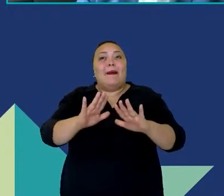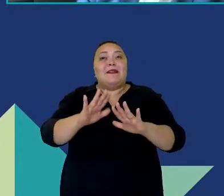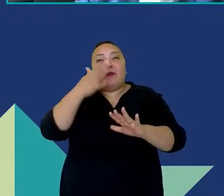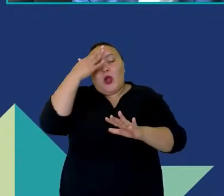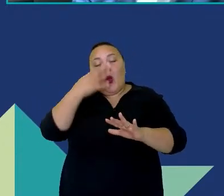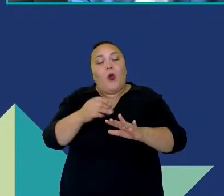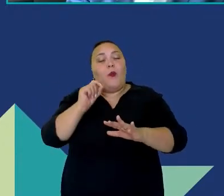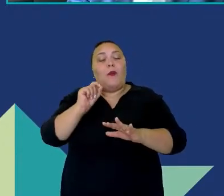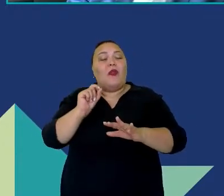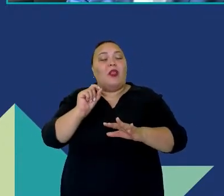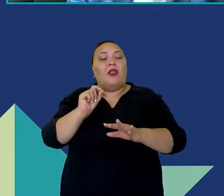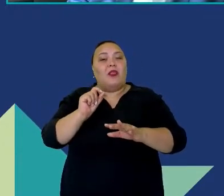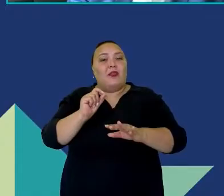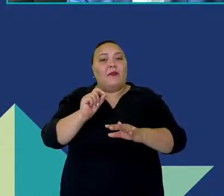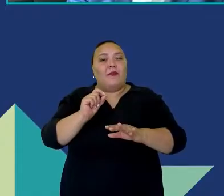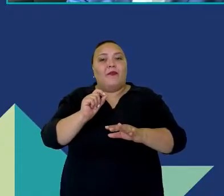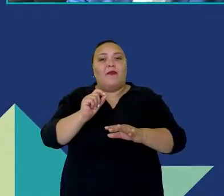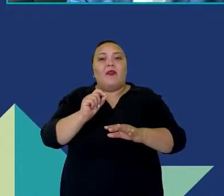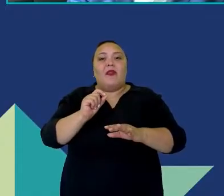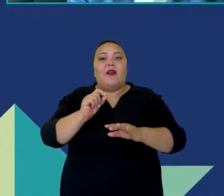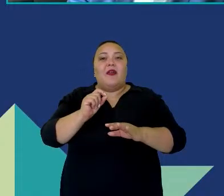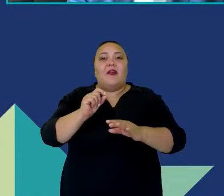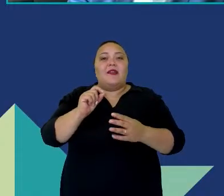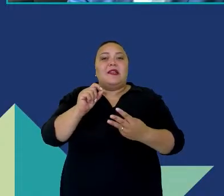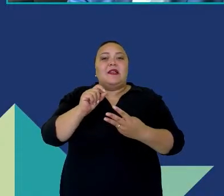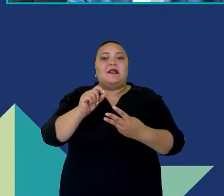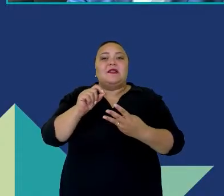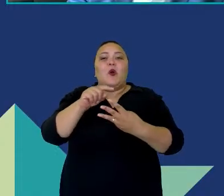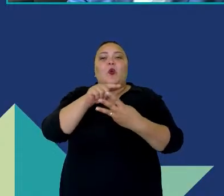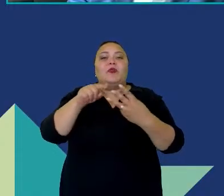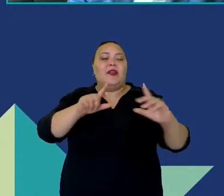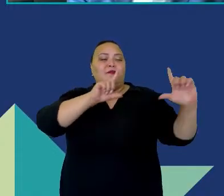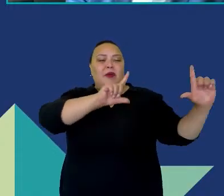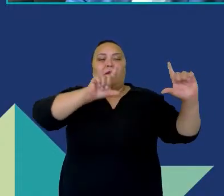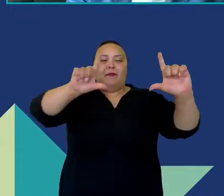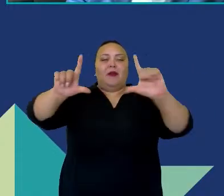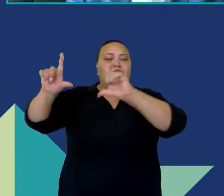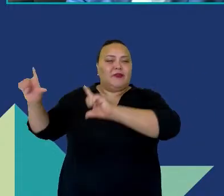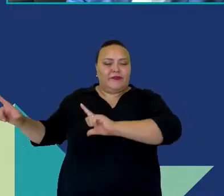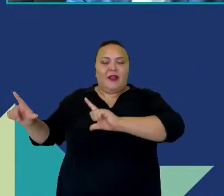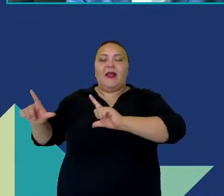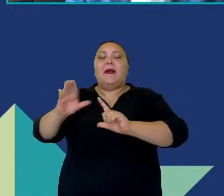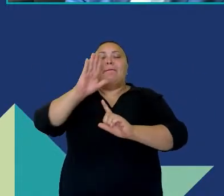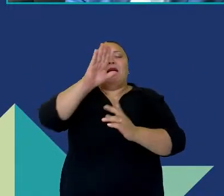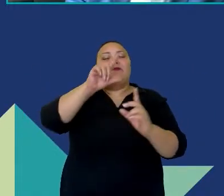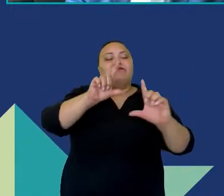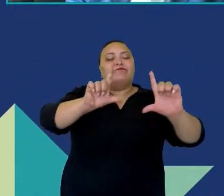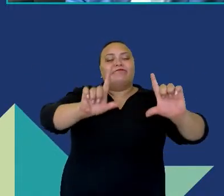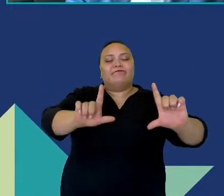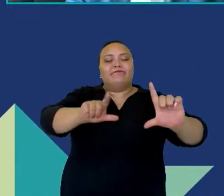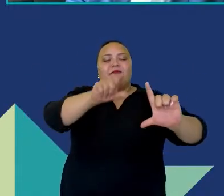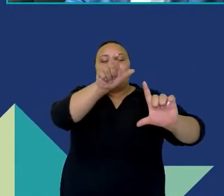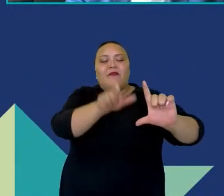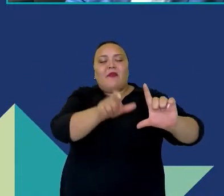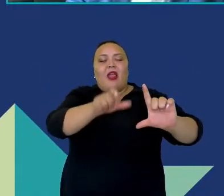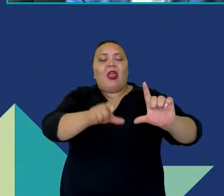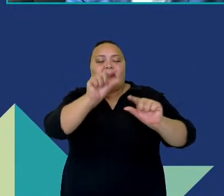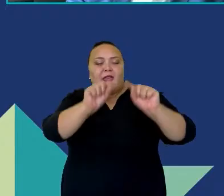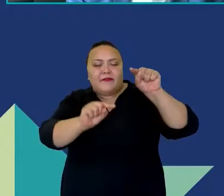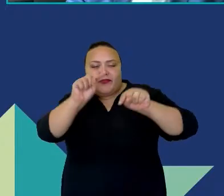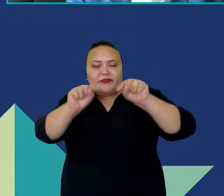screen, they have water management, the flows, the pumps, the weirs, the levels, equipment and